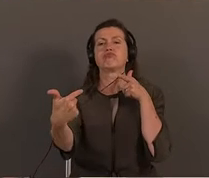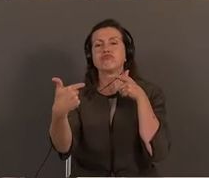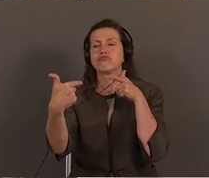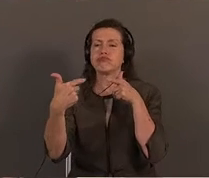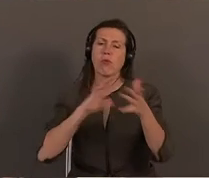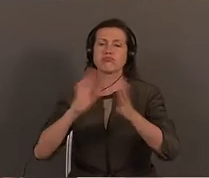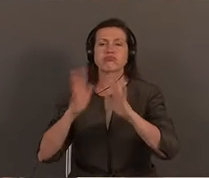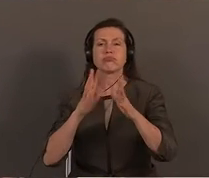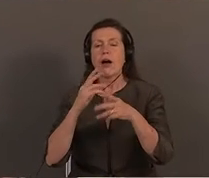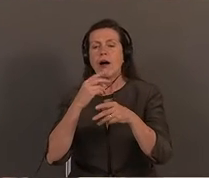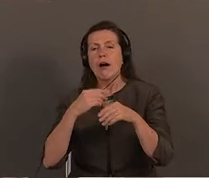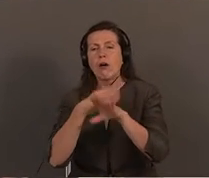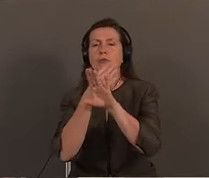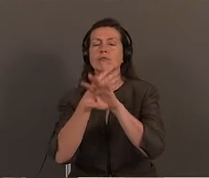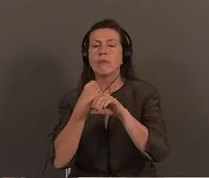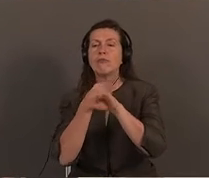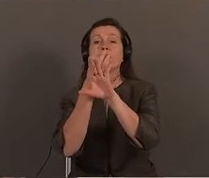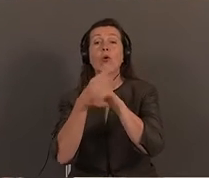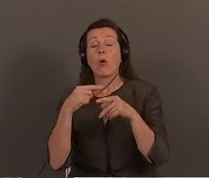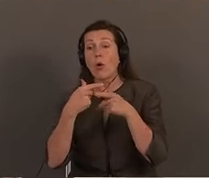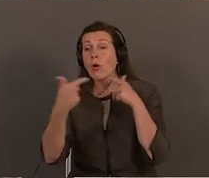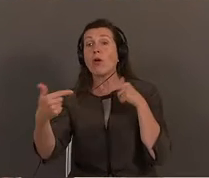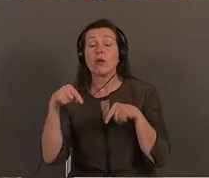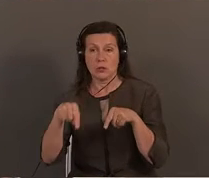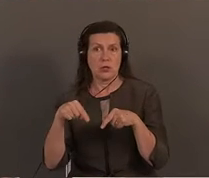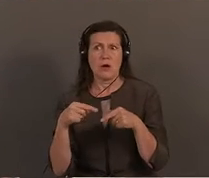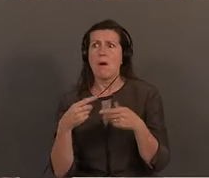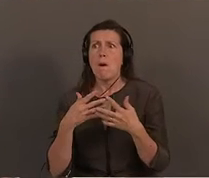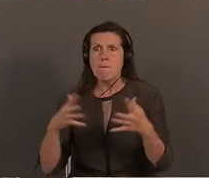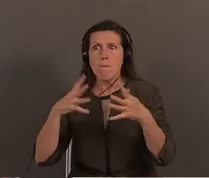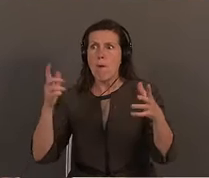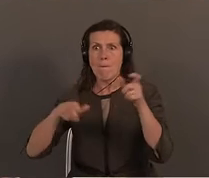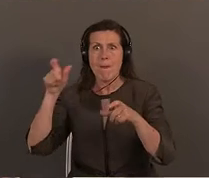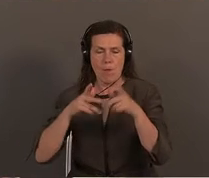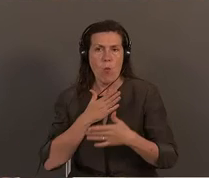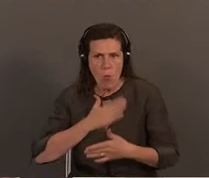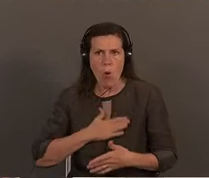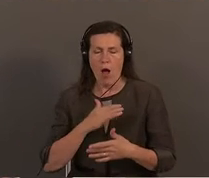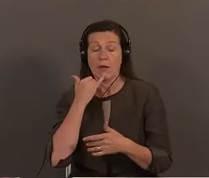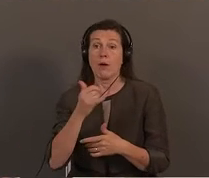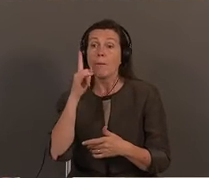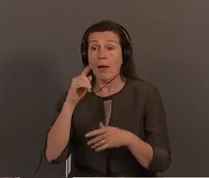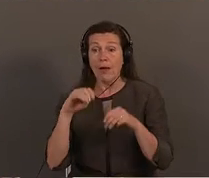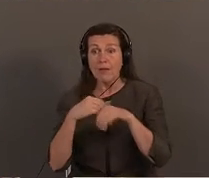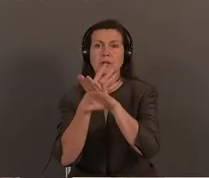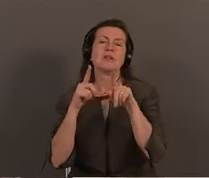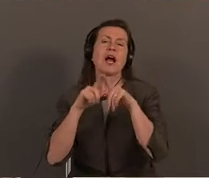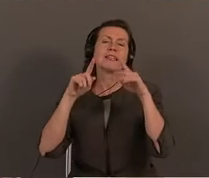member states, they prefer to use video calls. But video calls, it means mainly